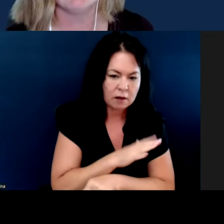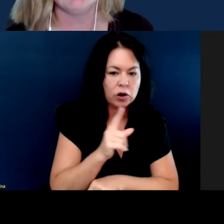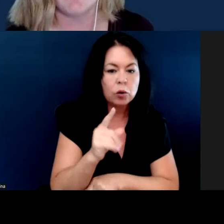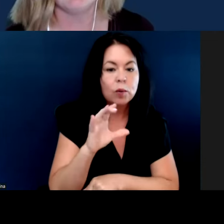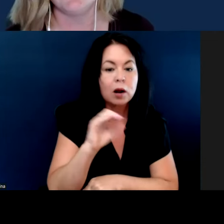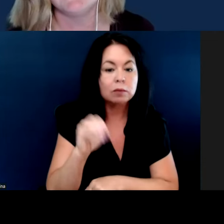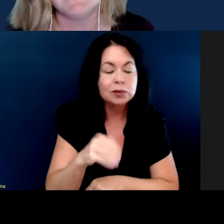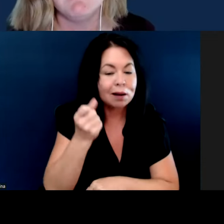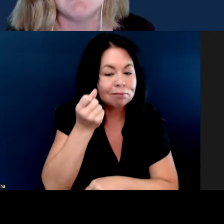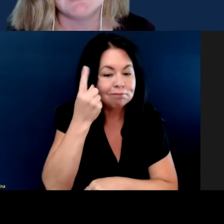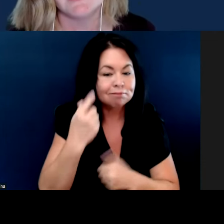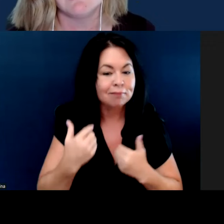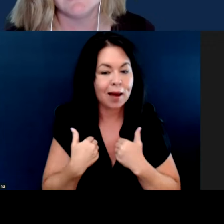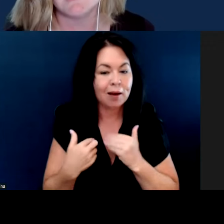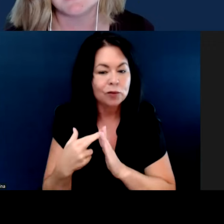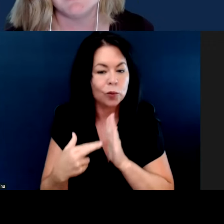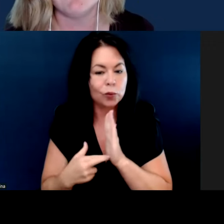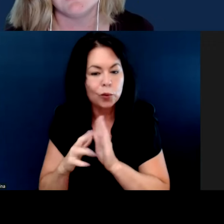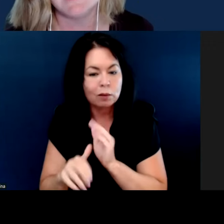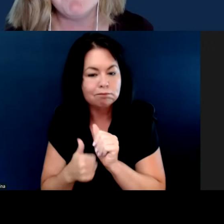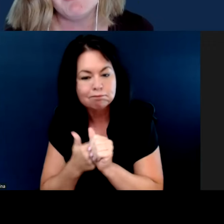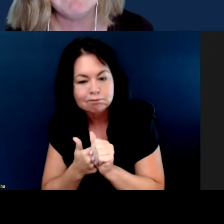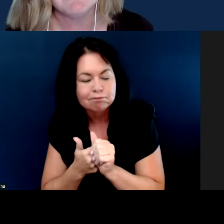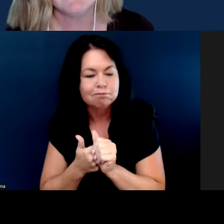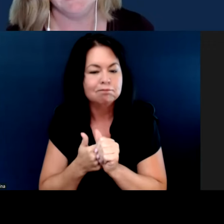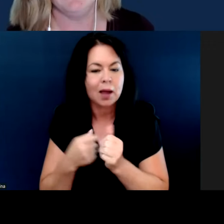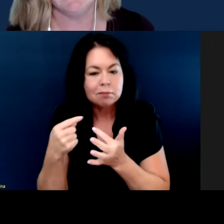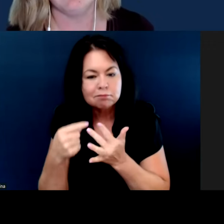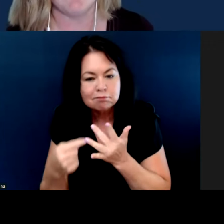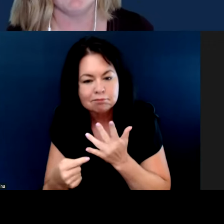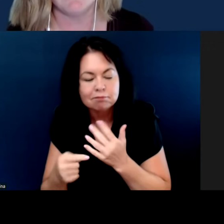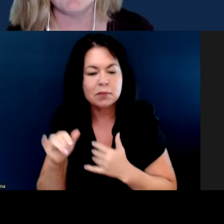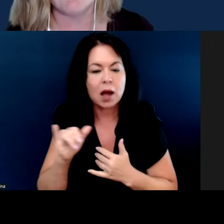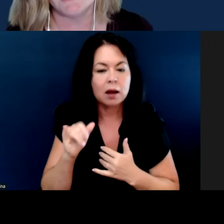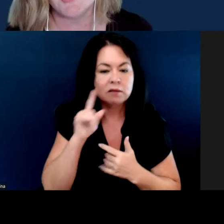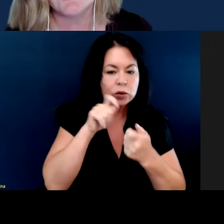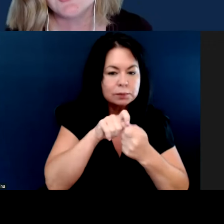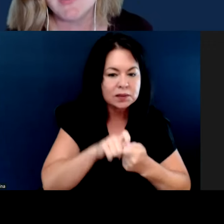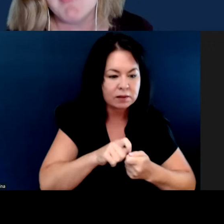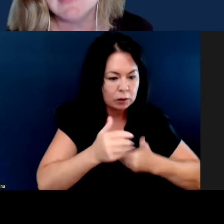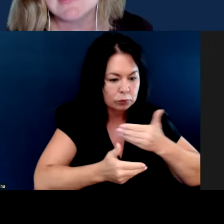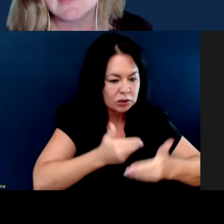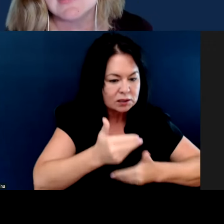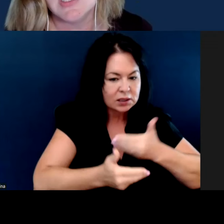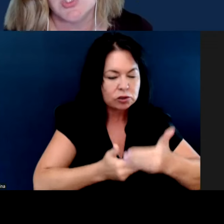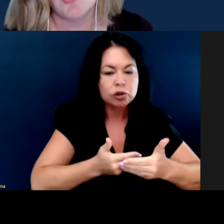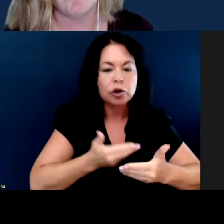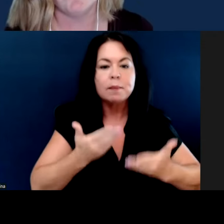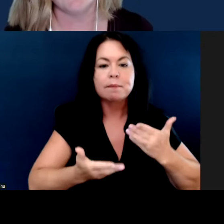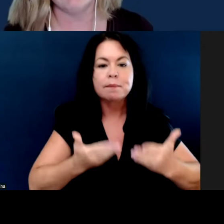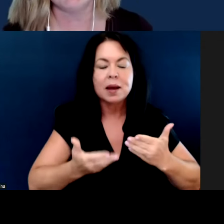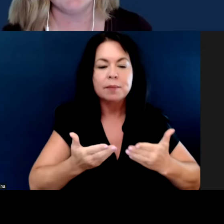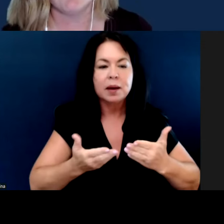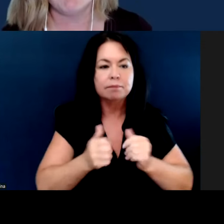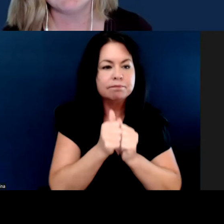how often you receive them. So like a colonoscopy, for example, you can have one covered every 120 months